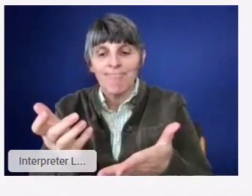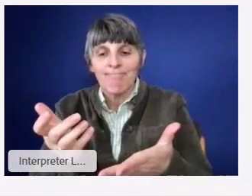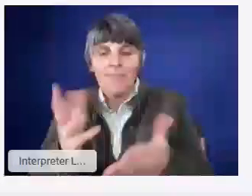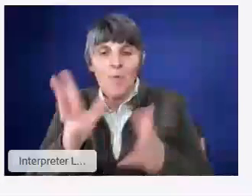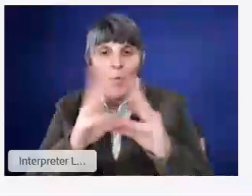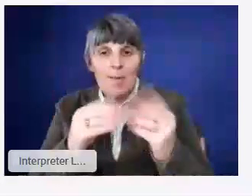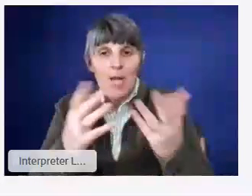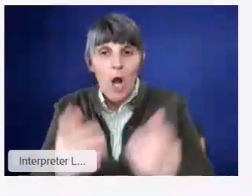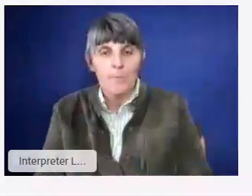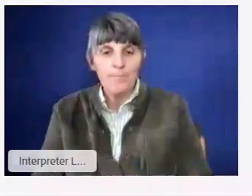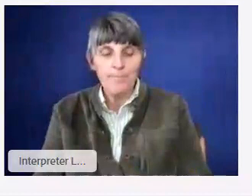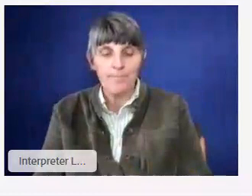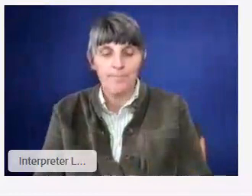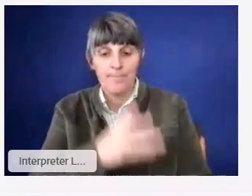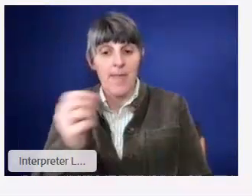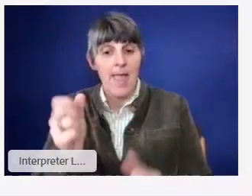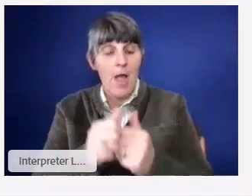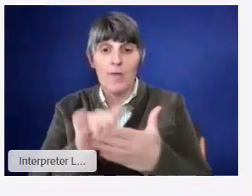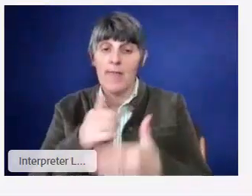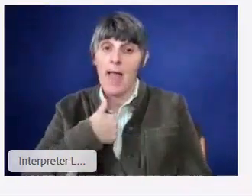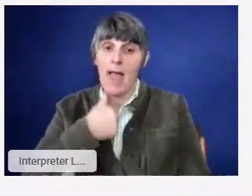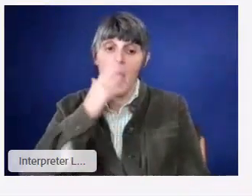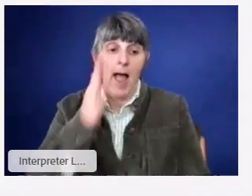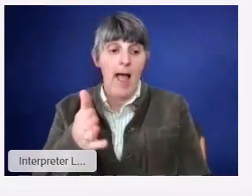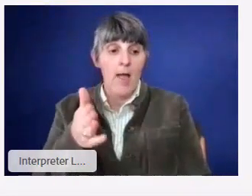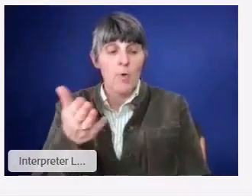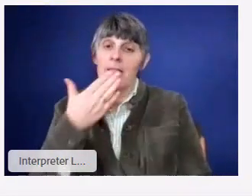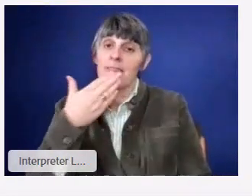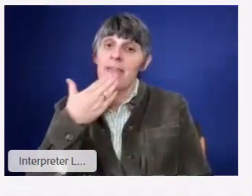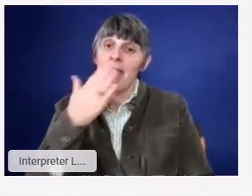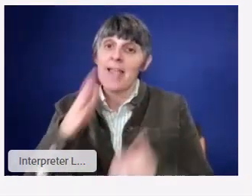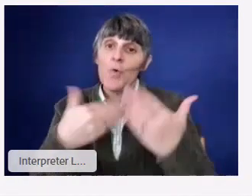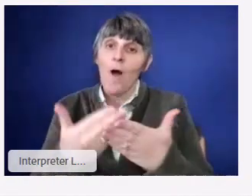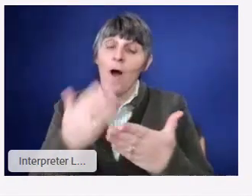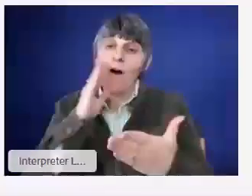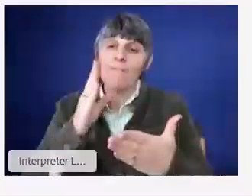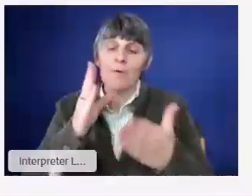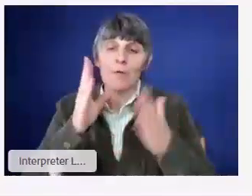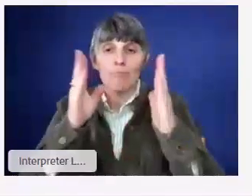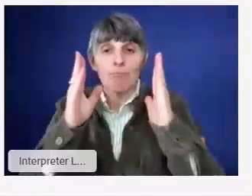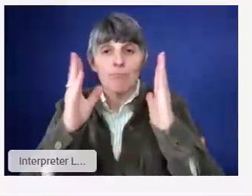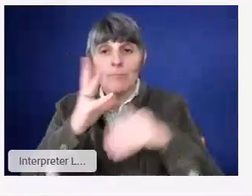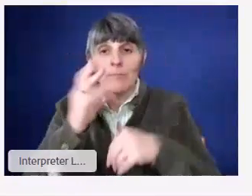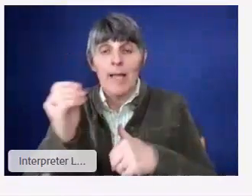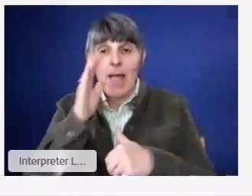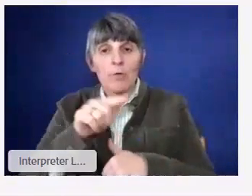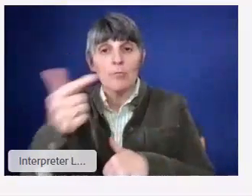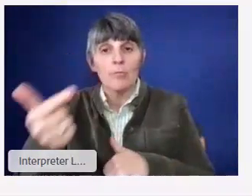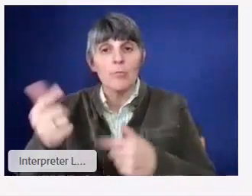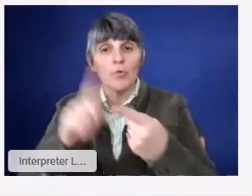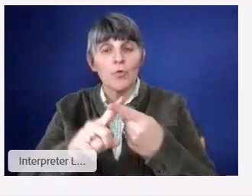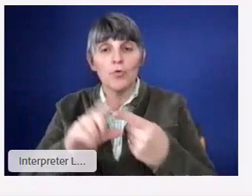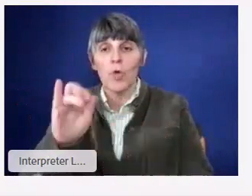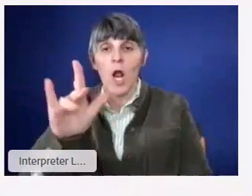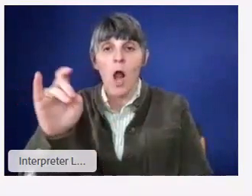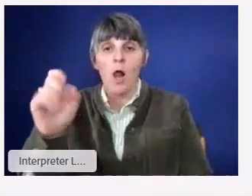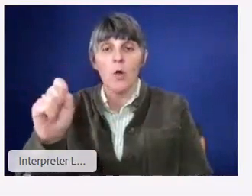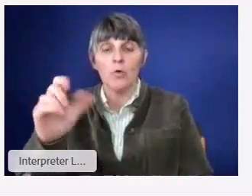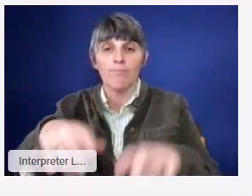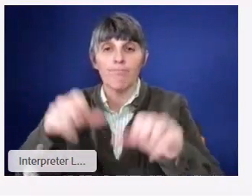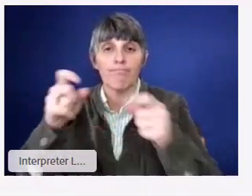webinar. And with that, I will just thank you all for joining, and we'll turn this over for Carlos to take over